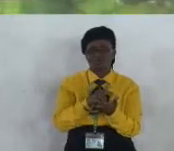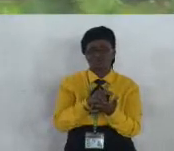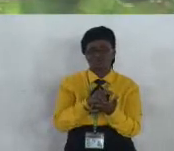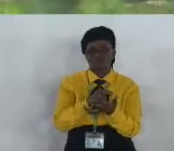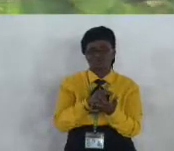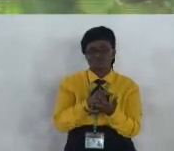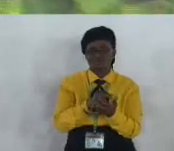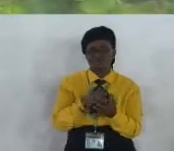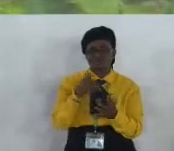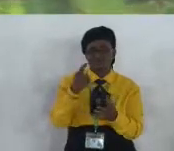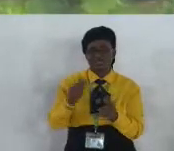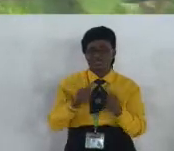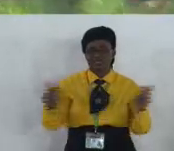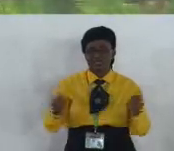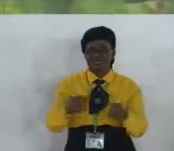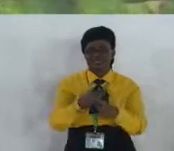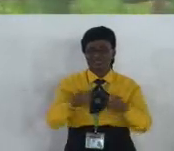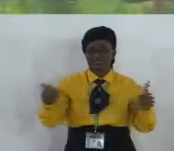The great deliverer.